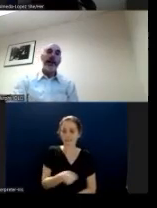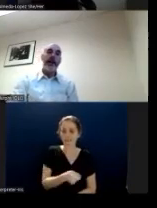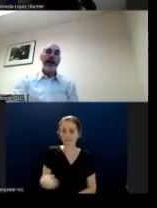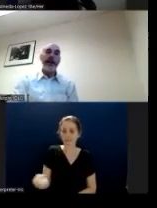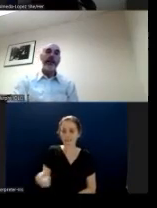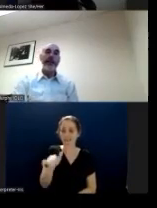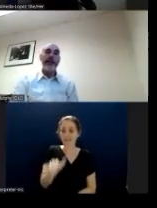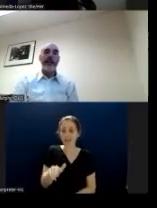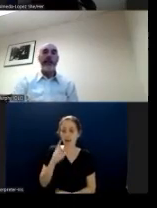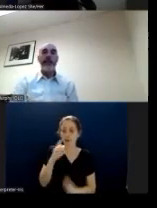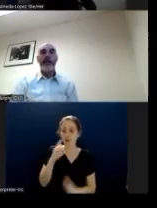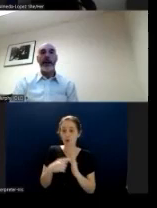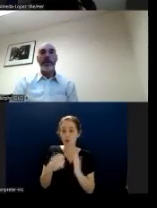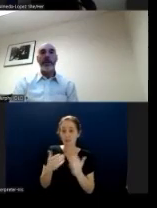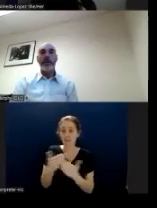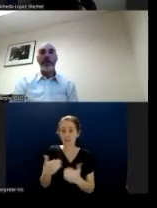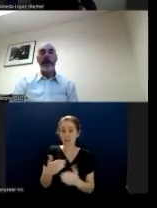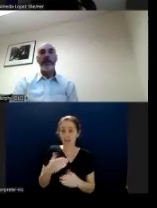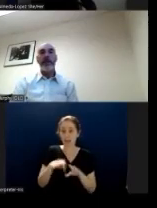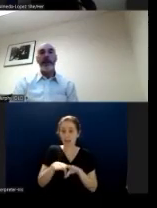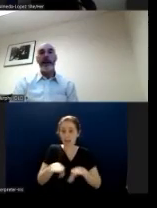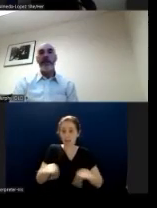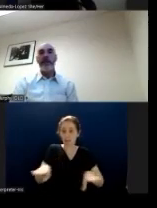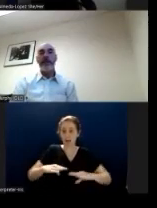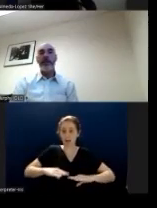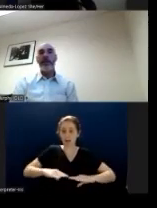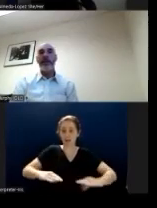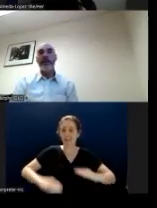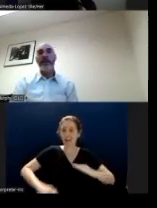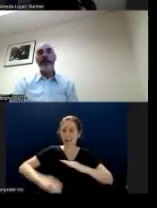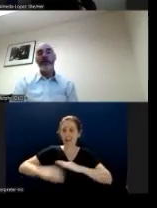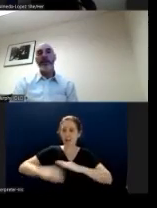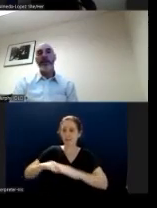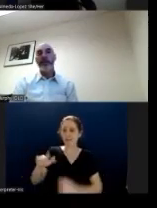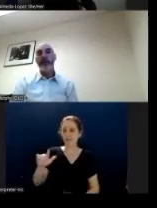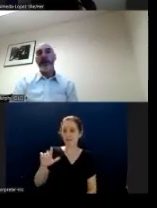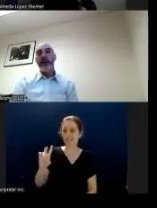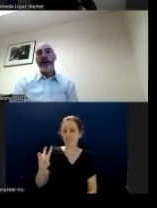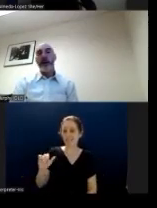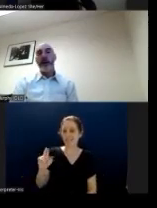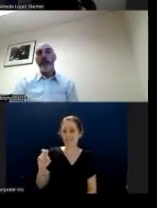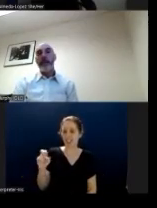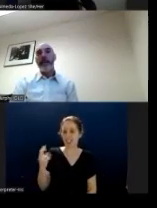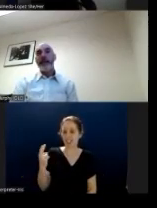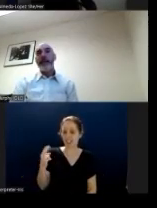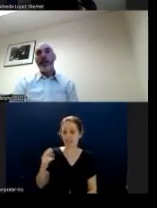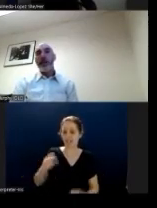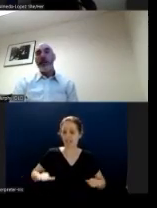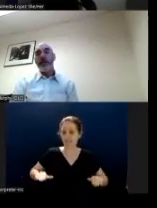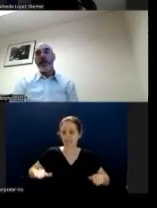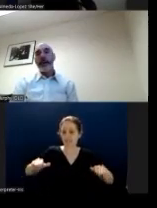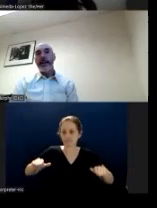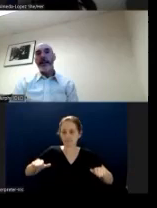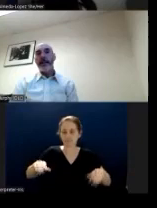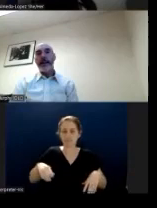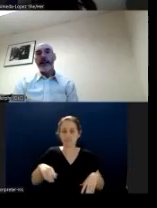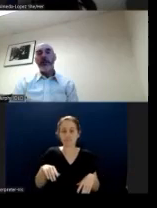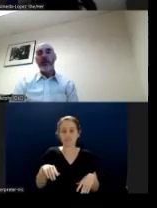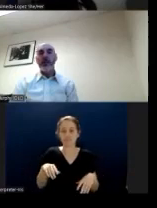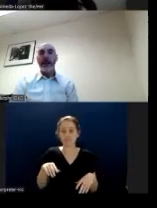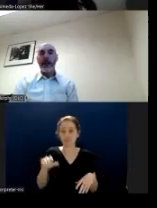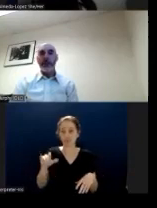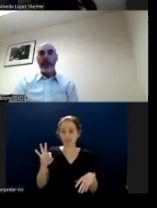detect anything that's in front of that person up to a height of 27 inches. So